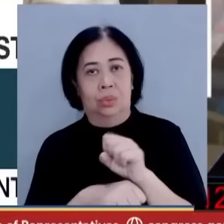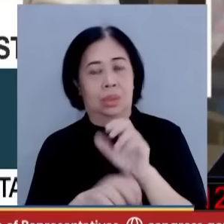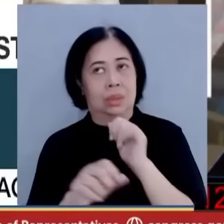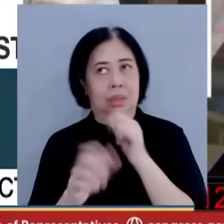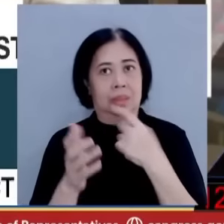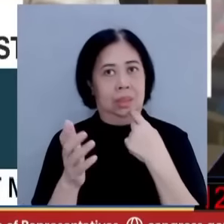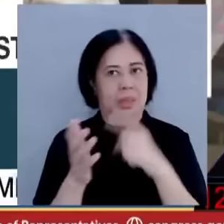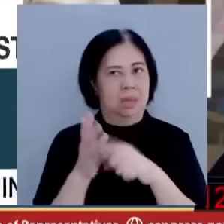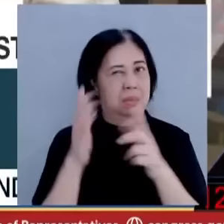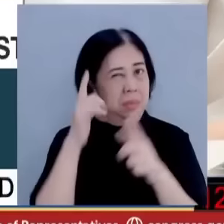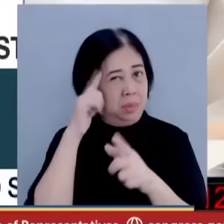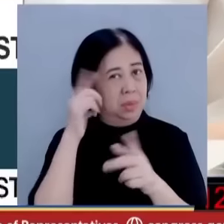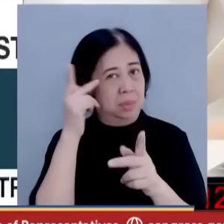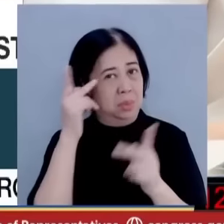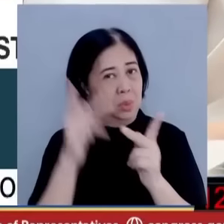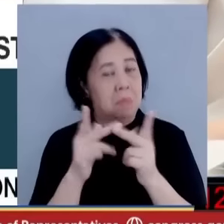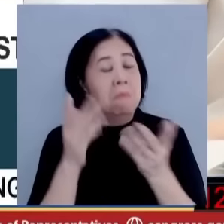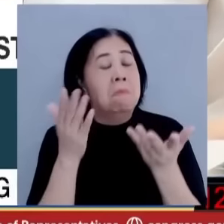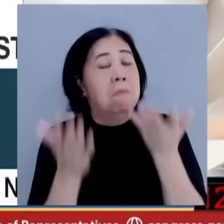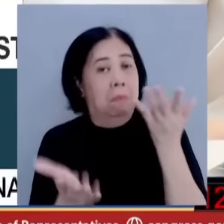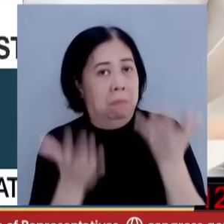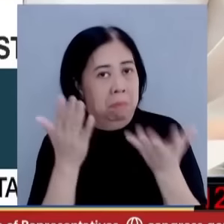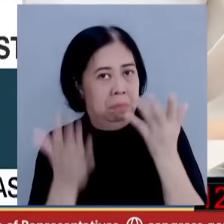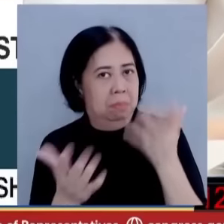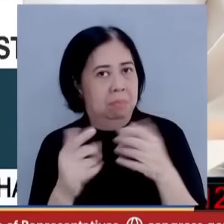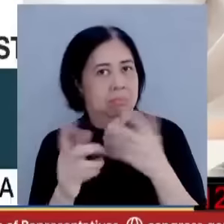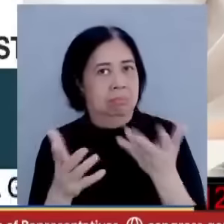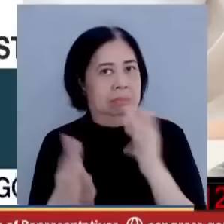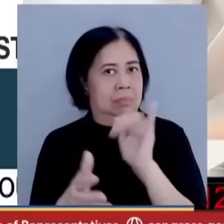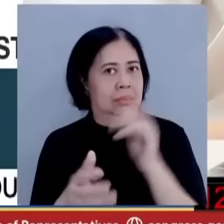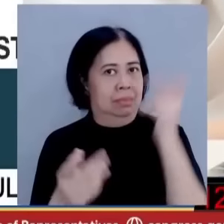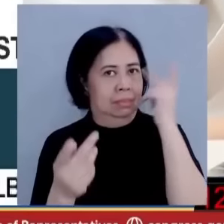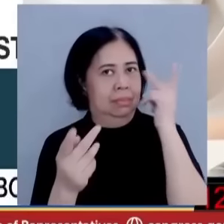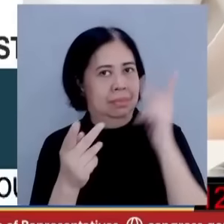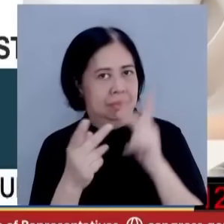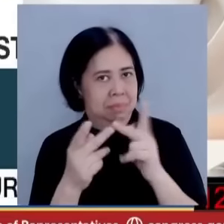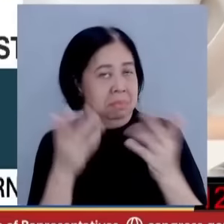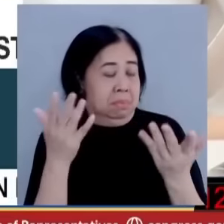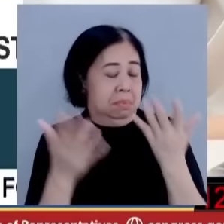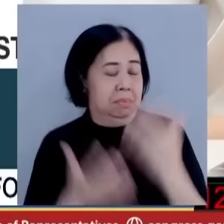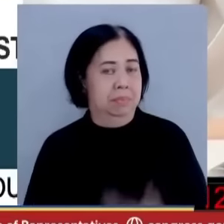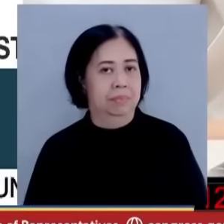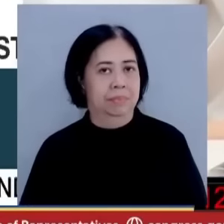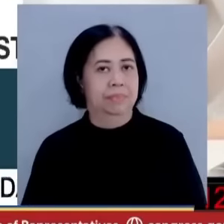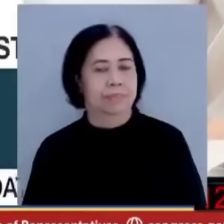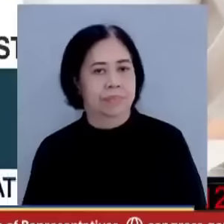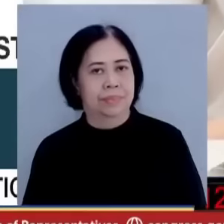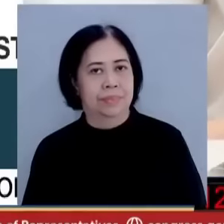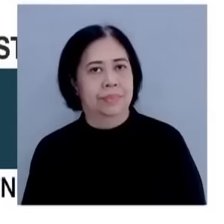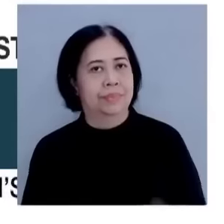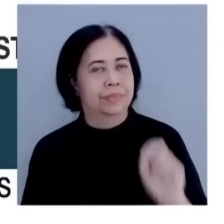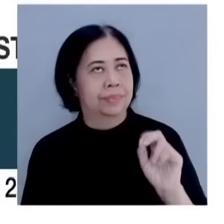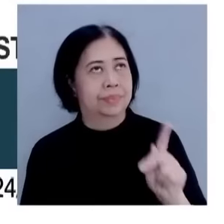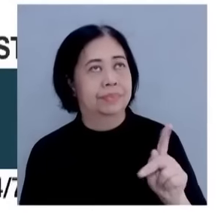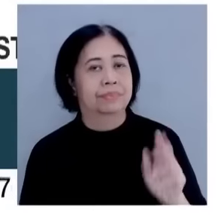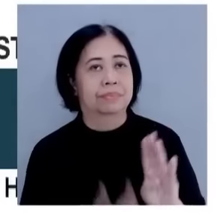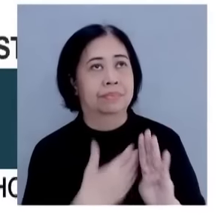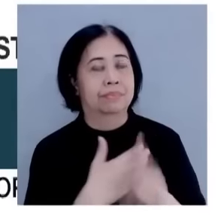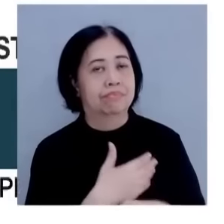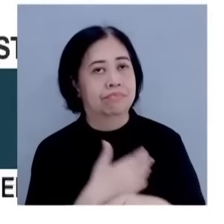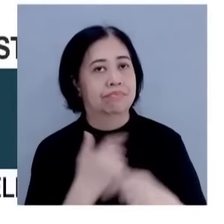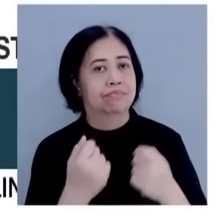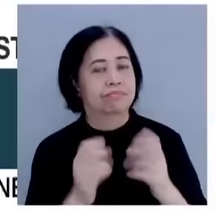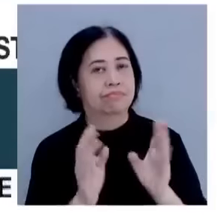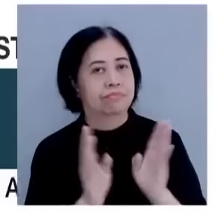is the intent, but it could have been a consideration. All right. Going back to the hearings that we've been